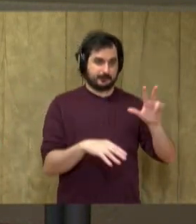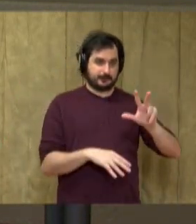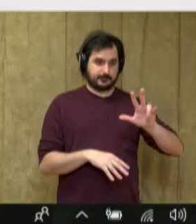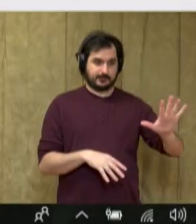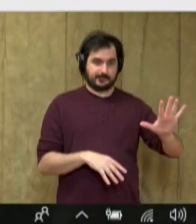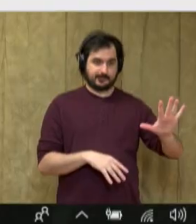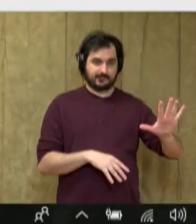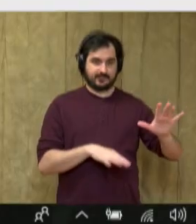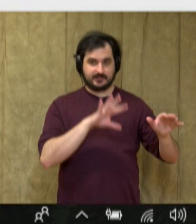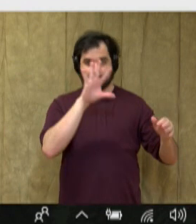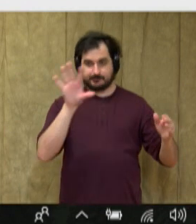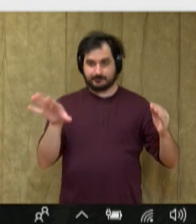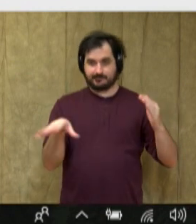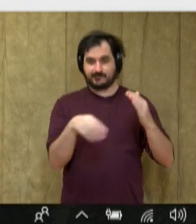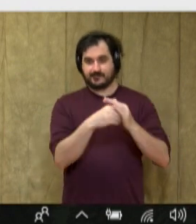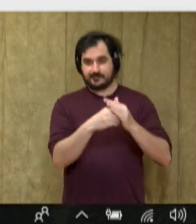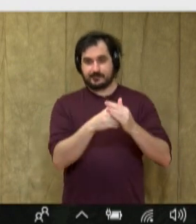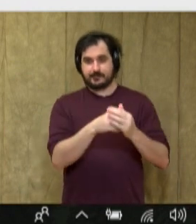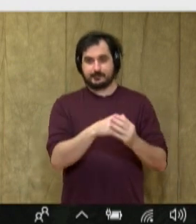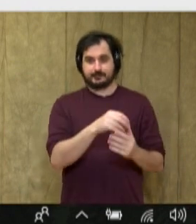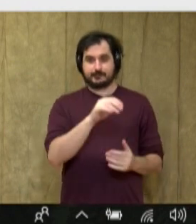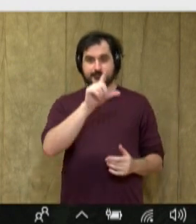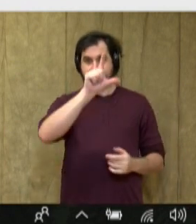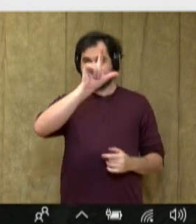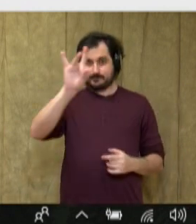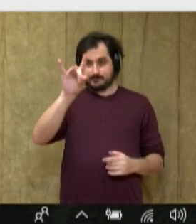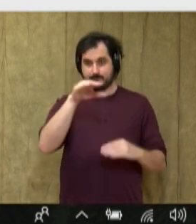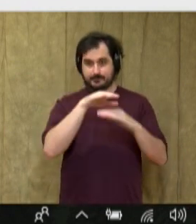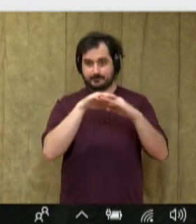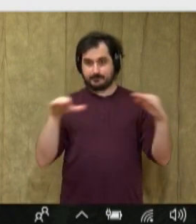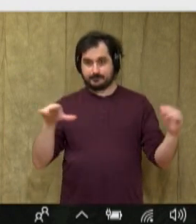35ths plus 28